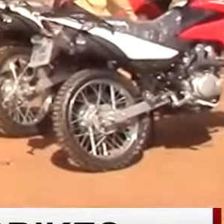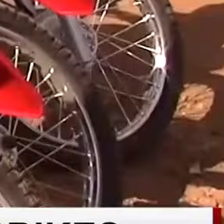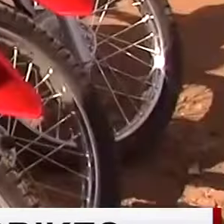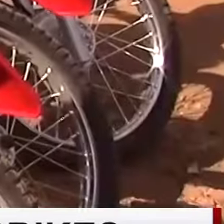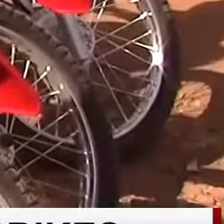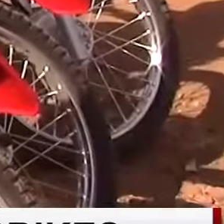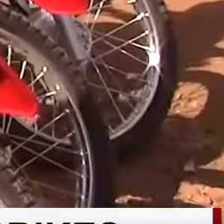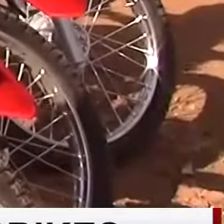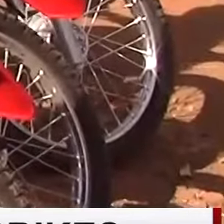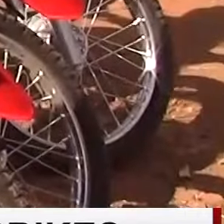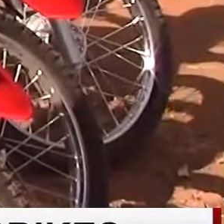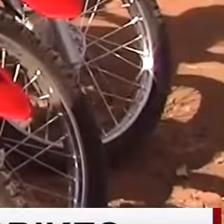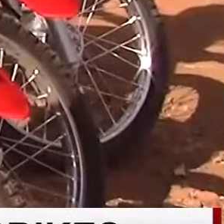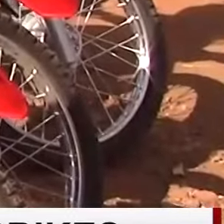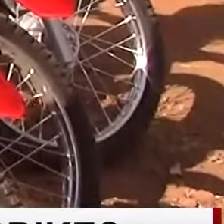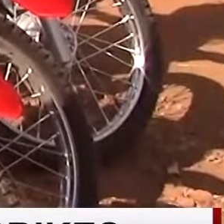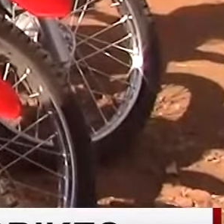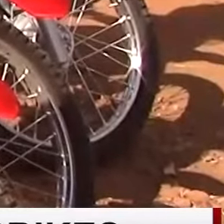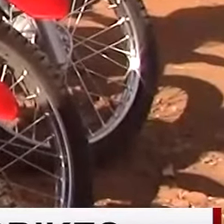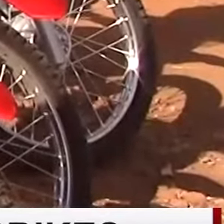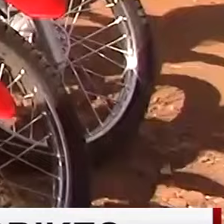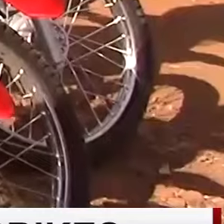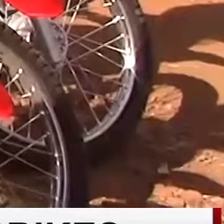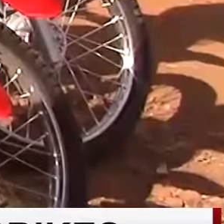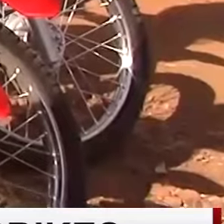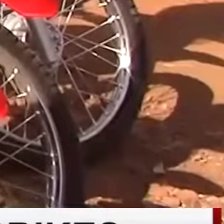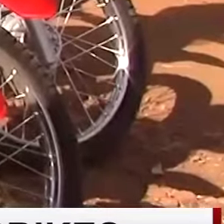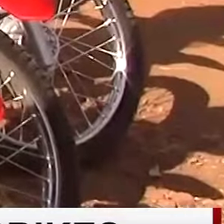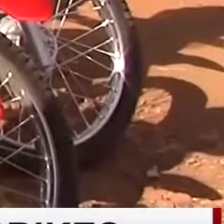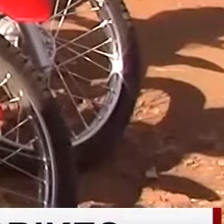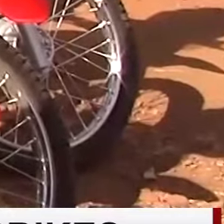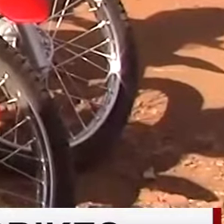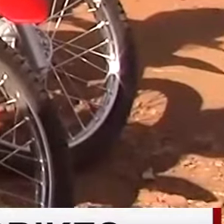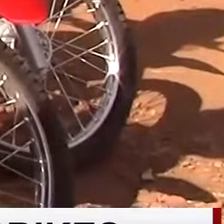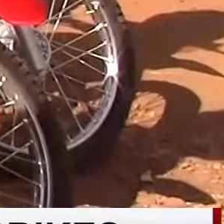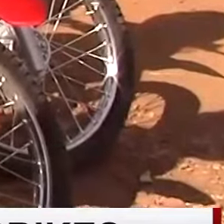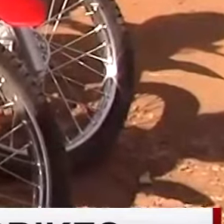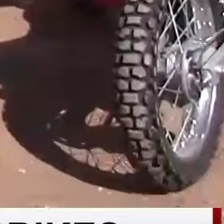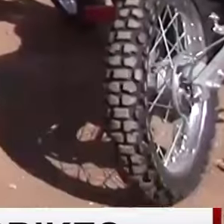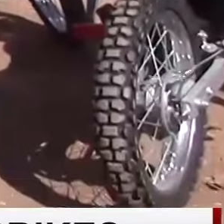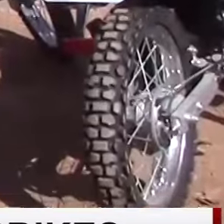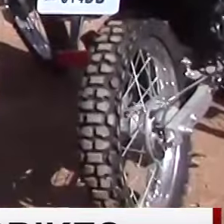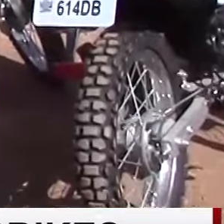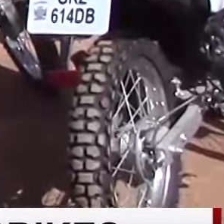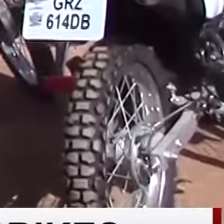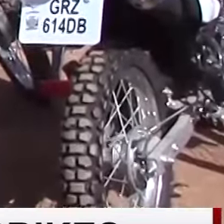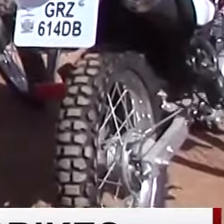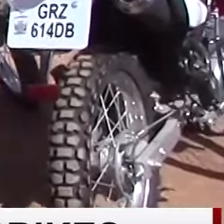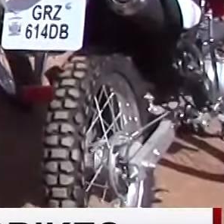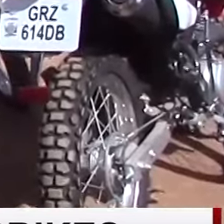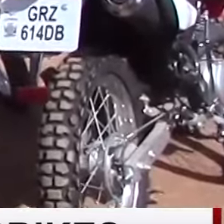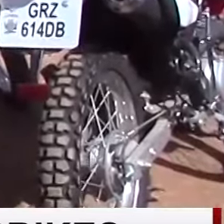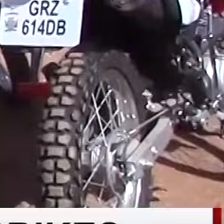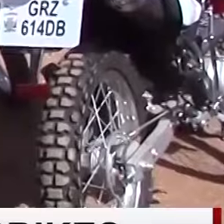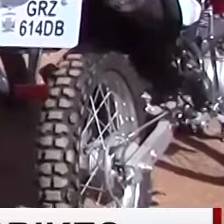And our extension officers, they are working in remote and rural areas where it's access to the farmers is a challenge. So